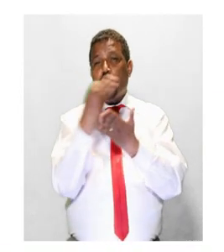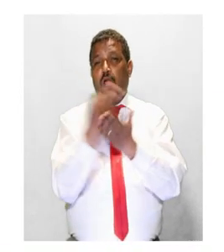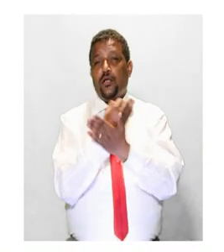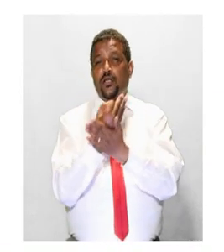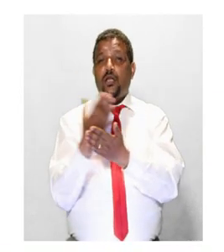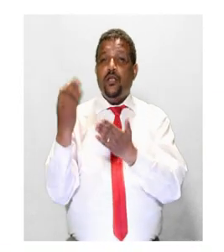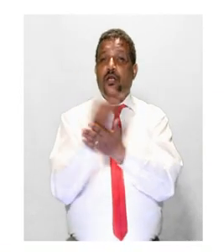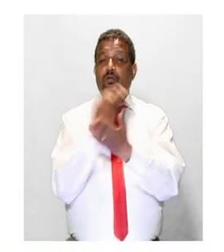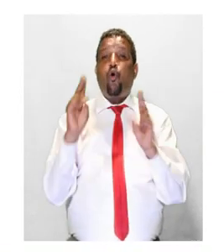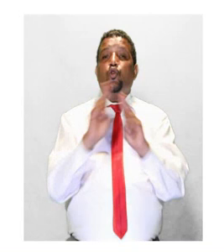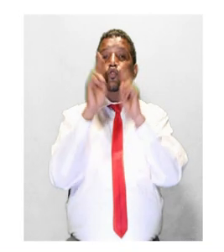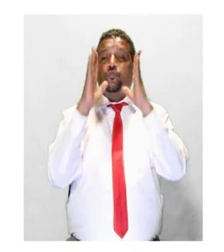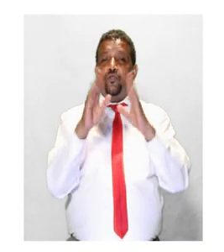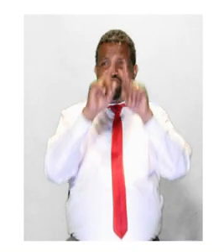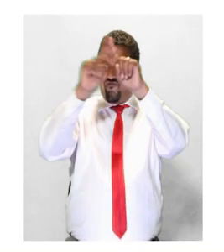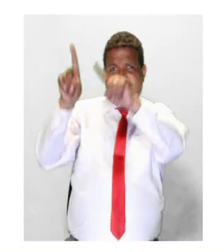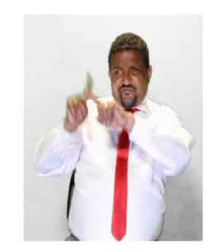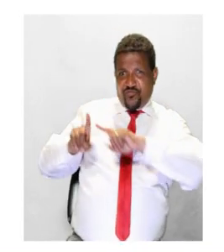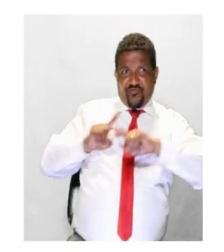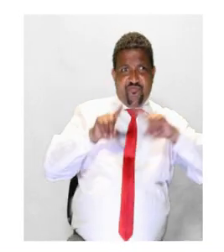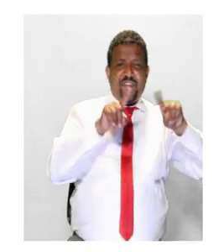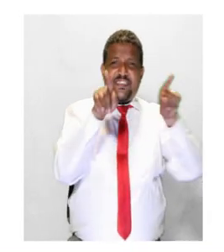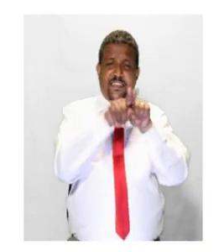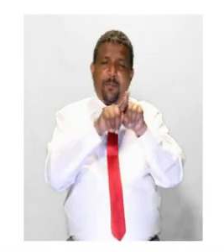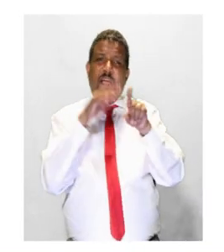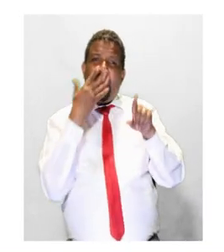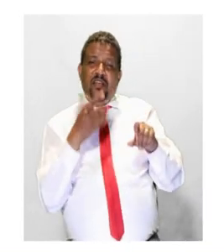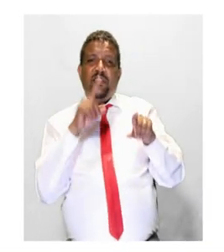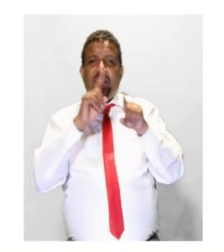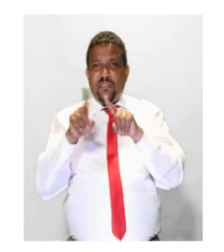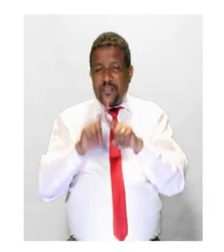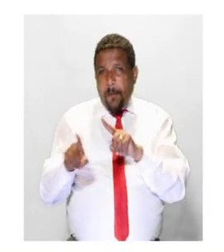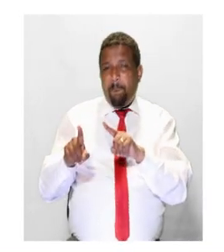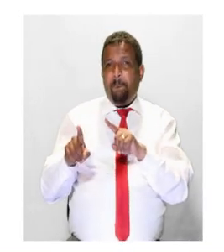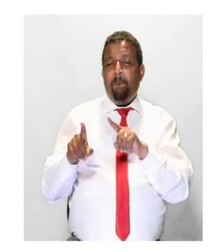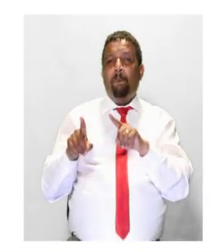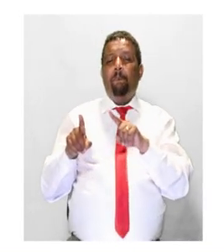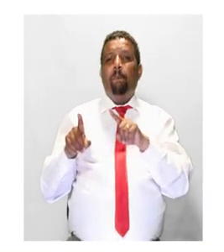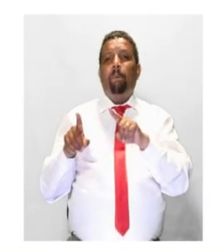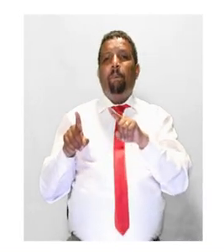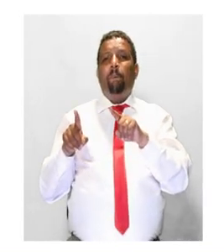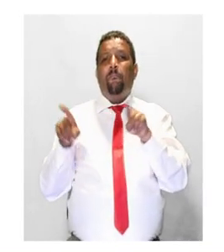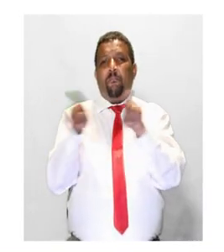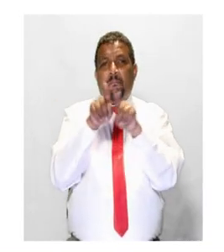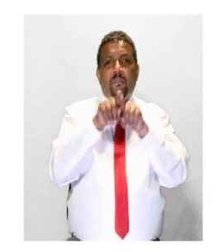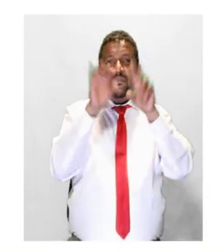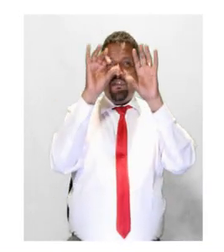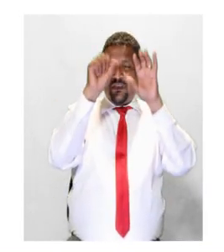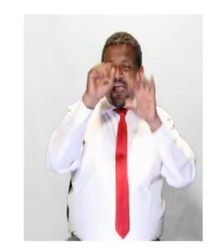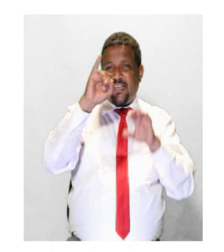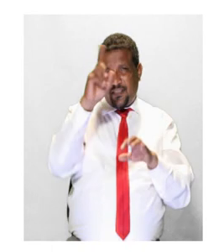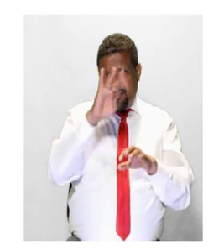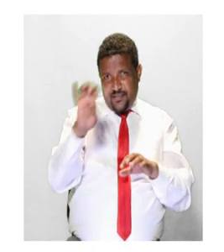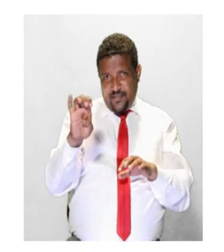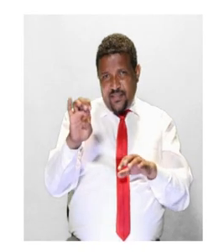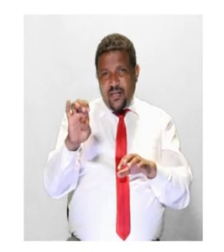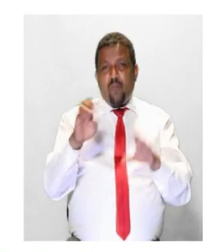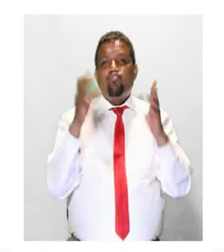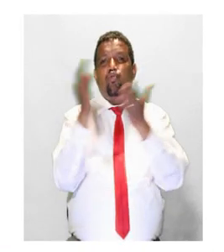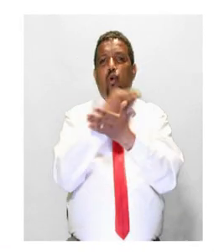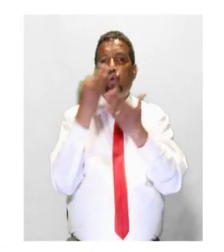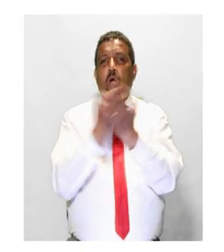be homogeneous. Products with the same color, with the same taste, with the same size. So if the